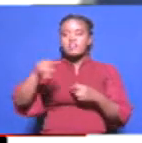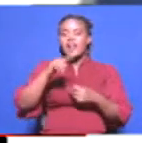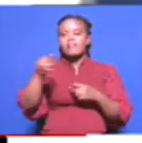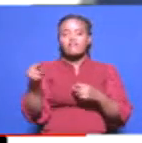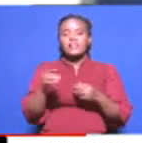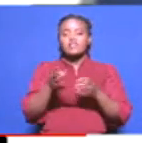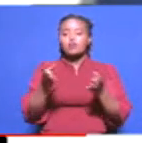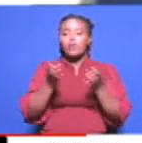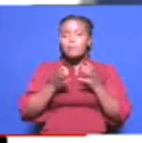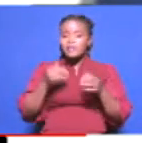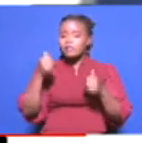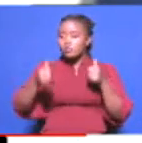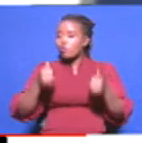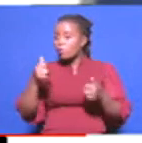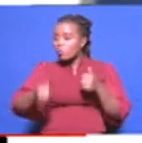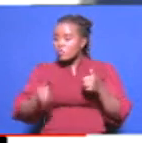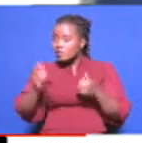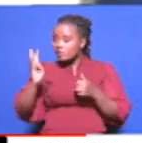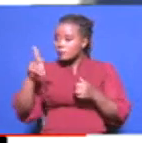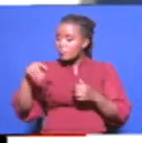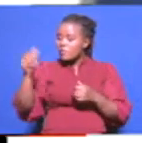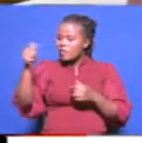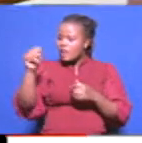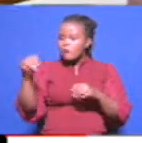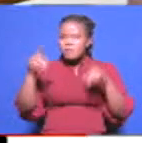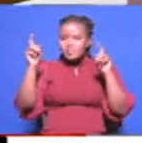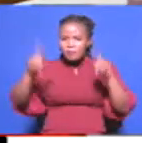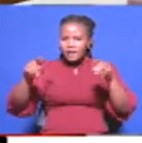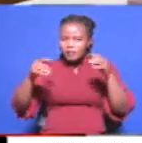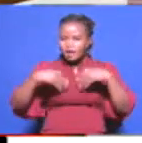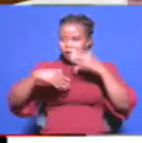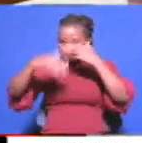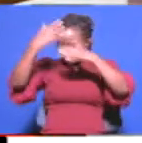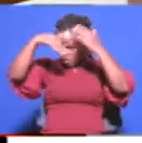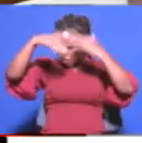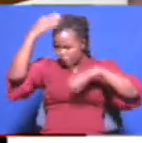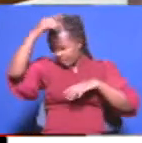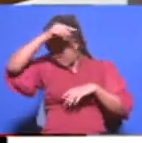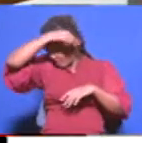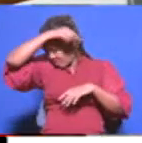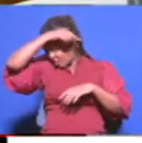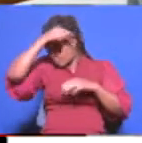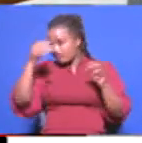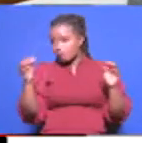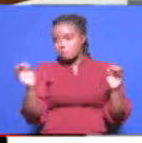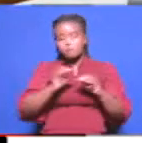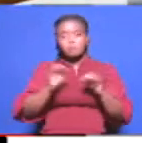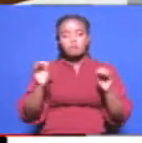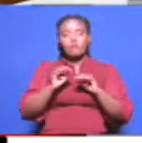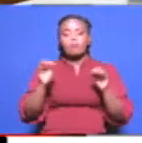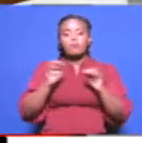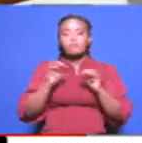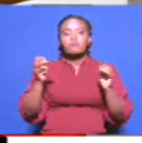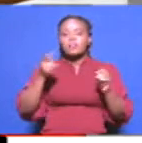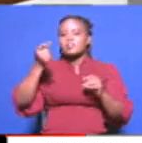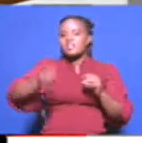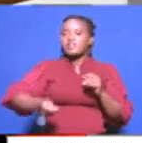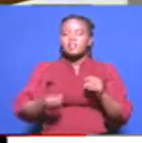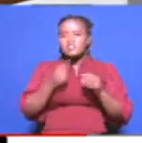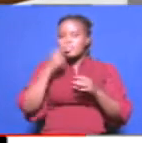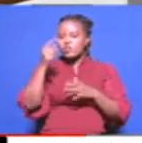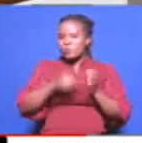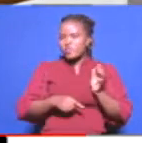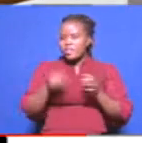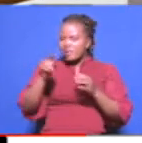members of parliament must have a university degree. Justice Anthony Mrima termed the requirement unconstitutional as